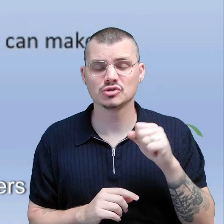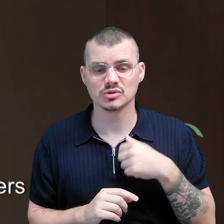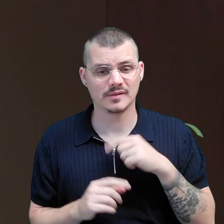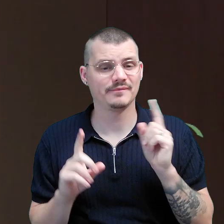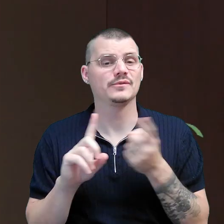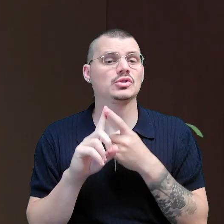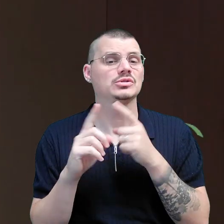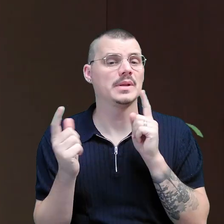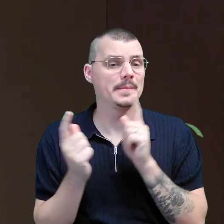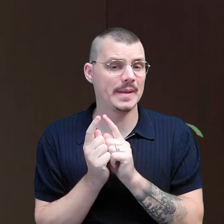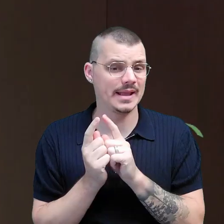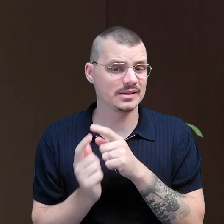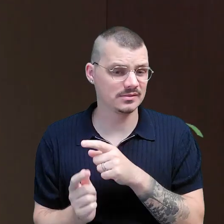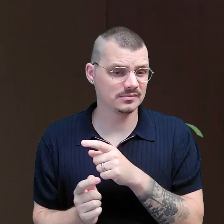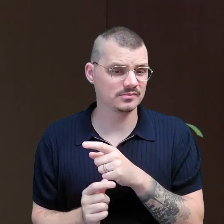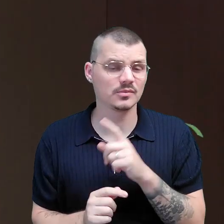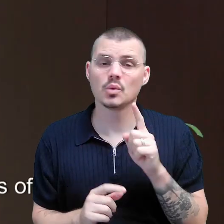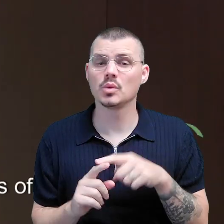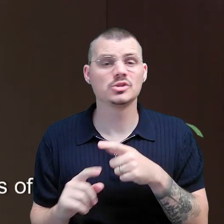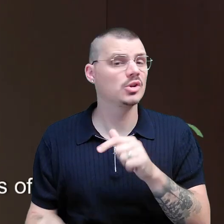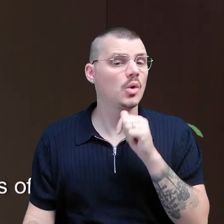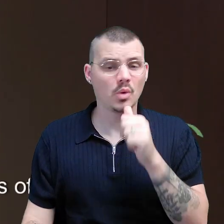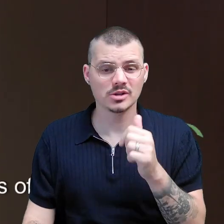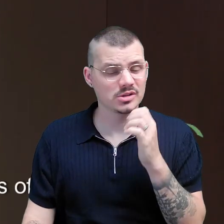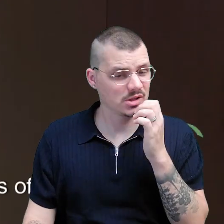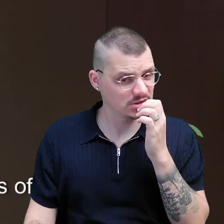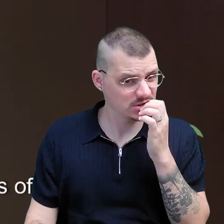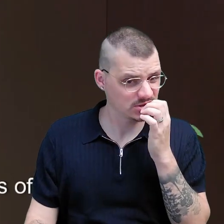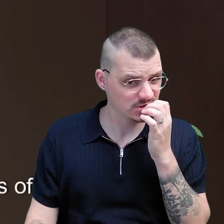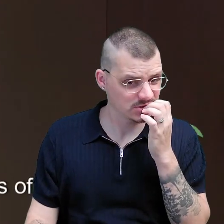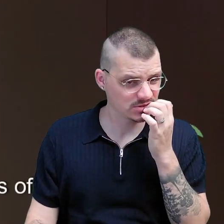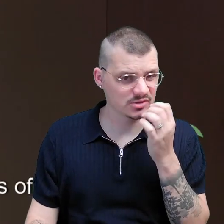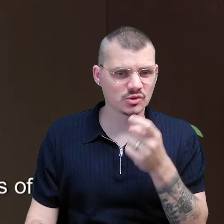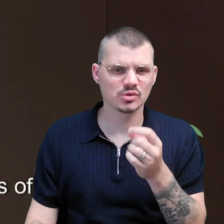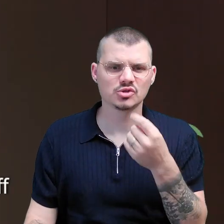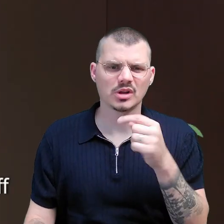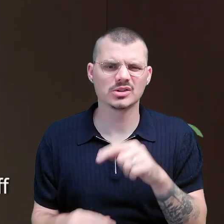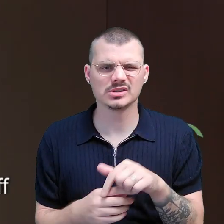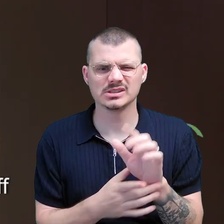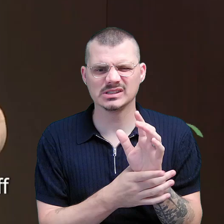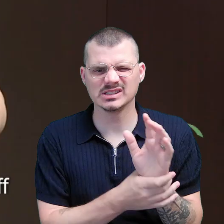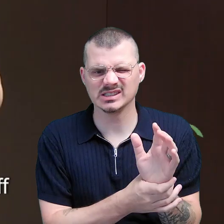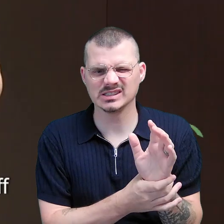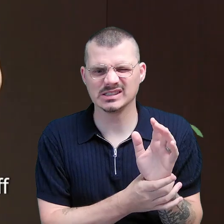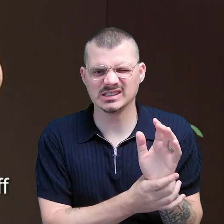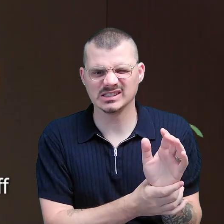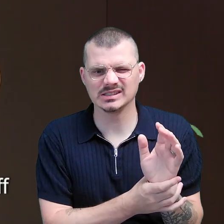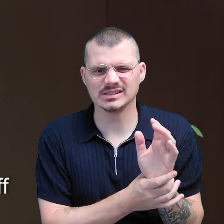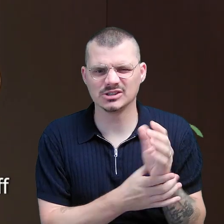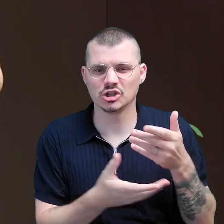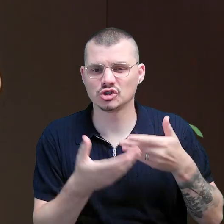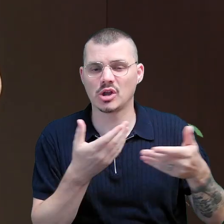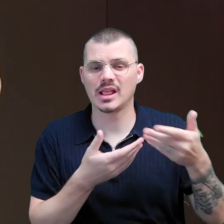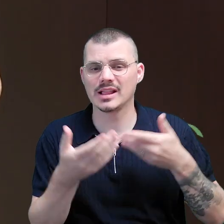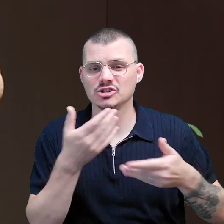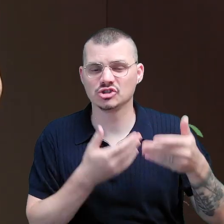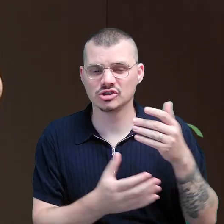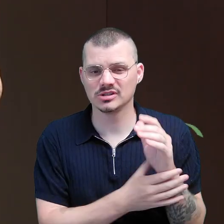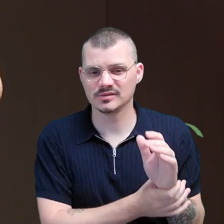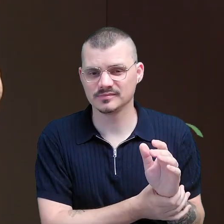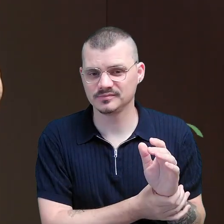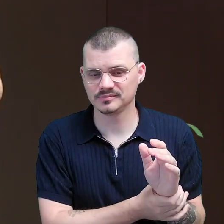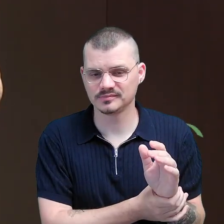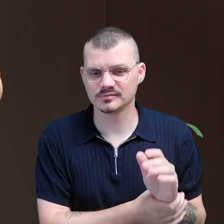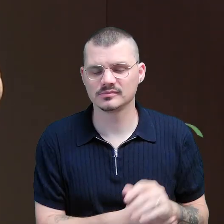of her fingers when I first met her. And when she wasn't chewing on the tips of her fingers, she was trying to choke off the circulation to